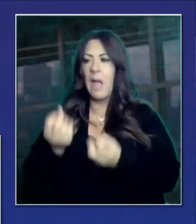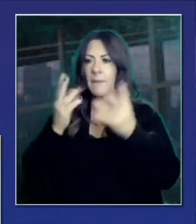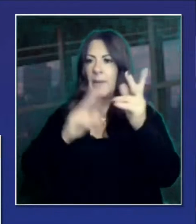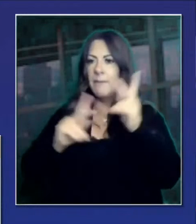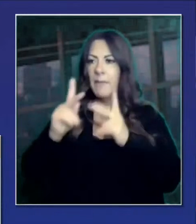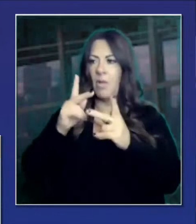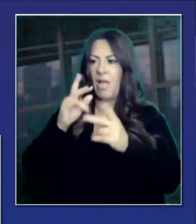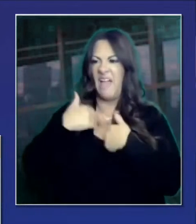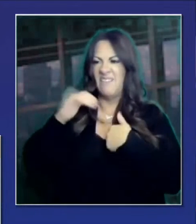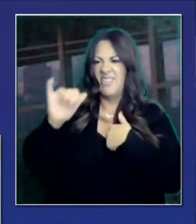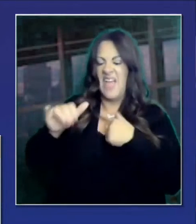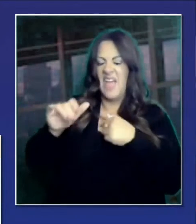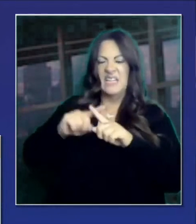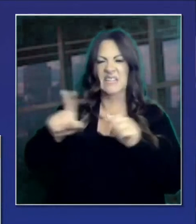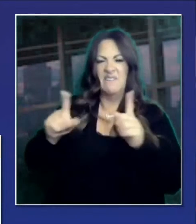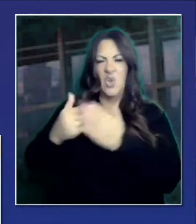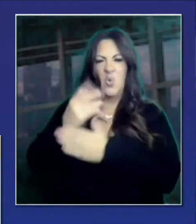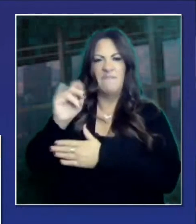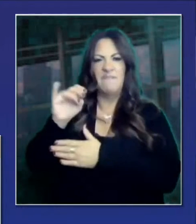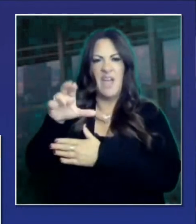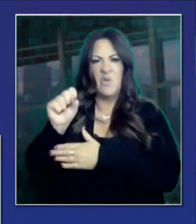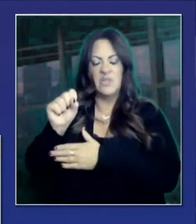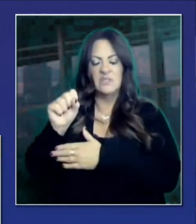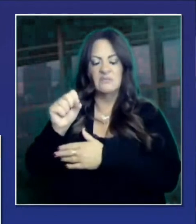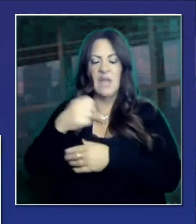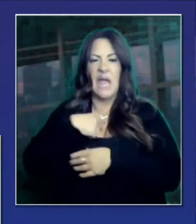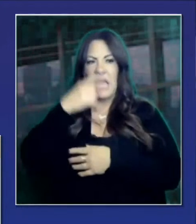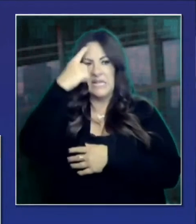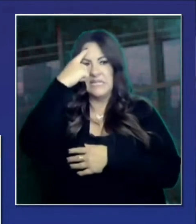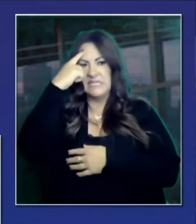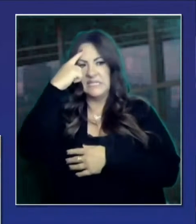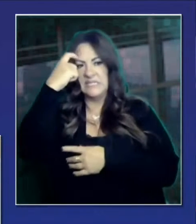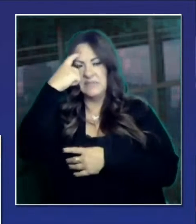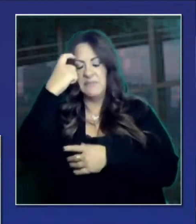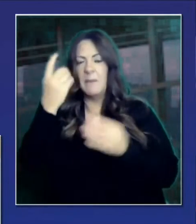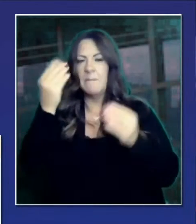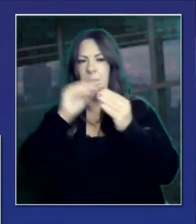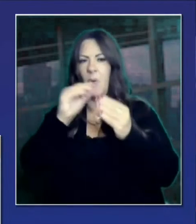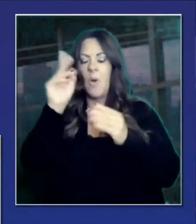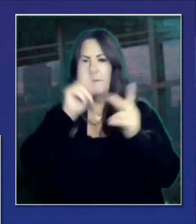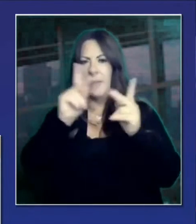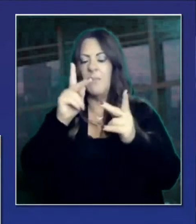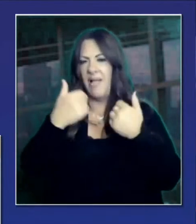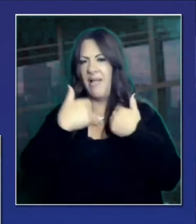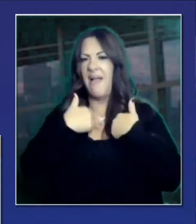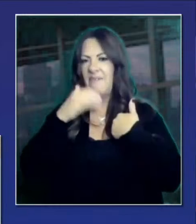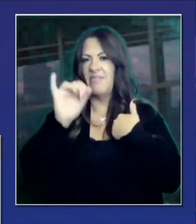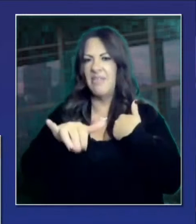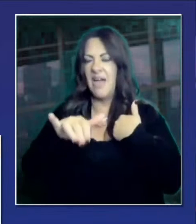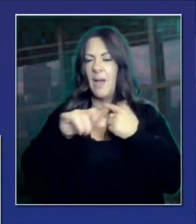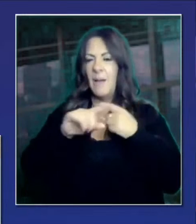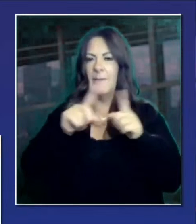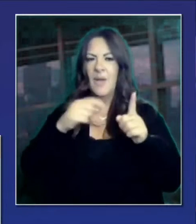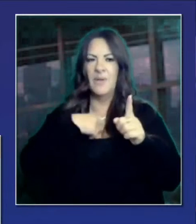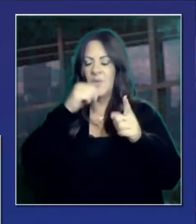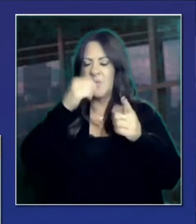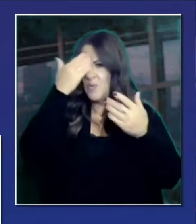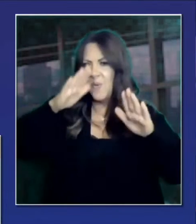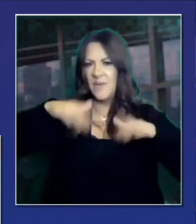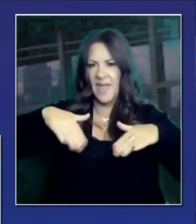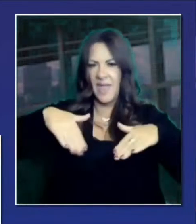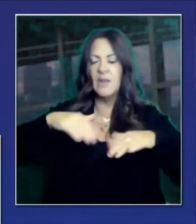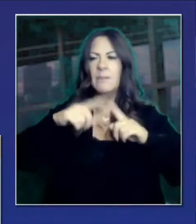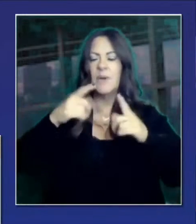is it's much higher than this, and we'll be looking for it on a more continuous basis with a clear focus, while we're